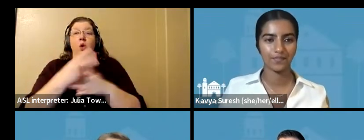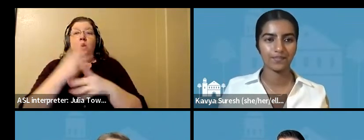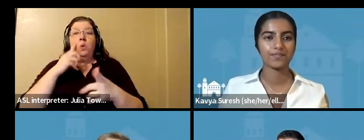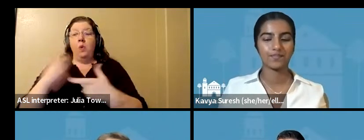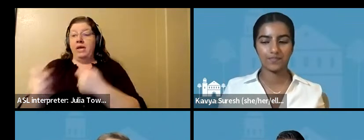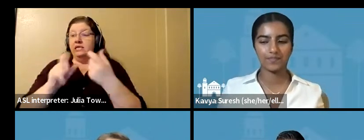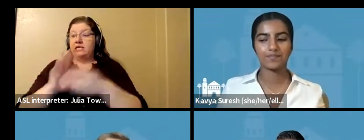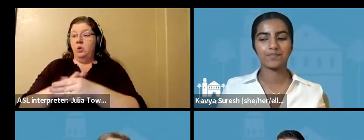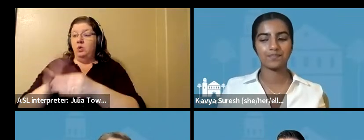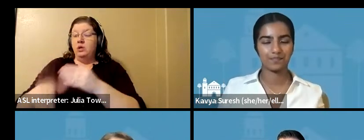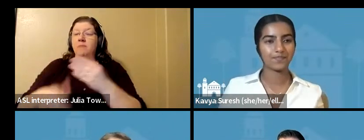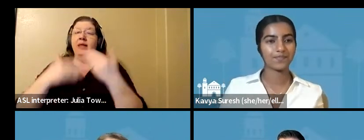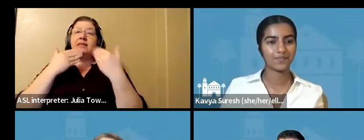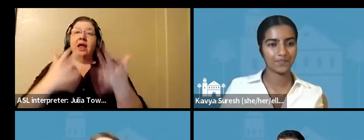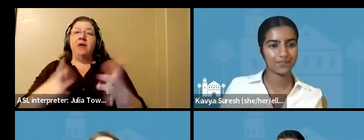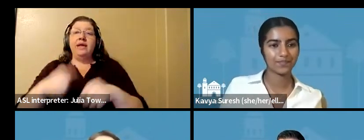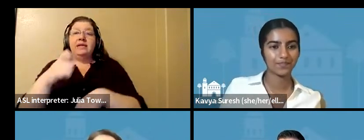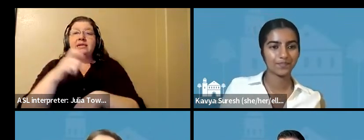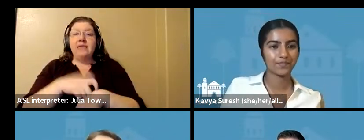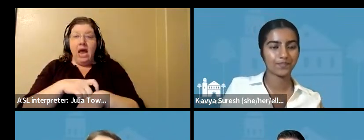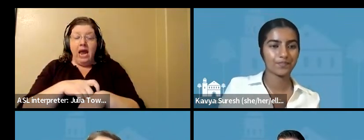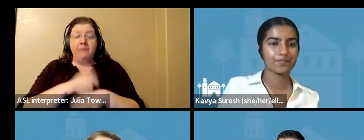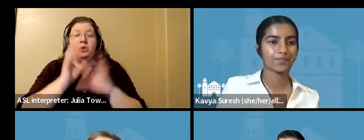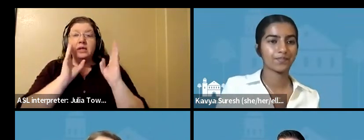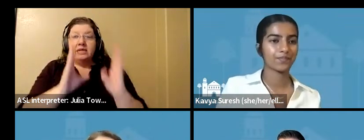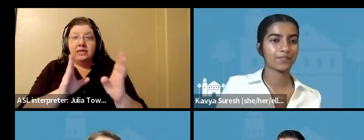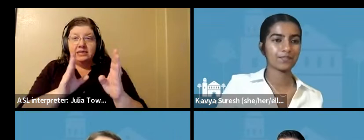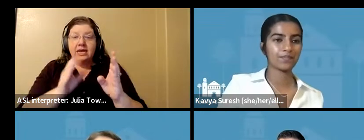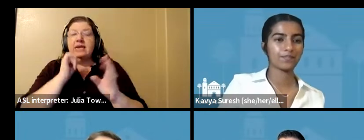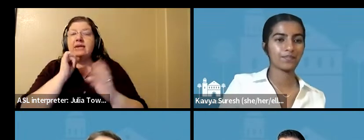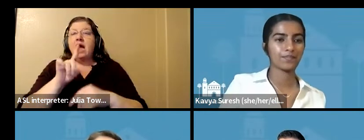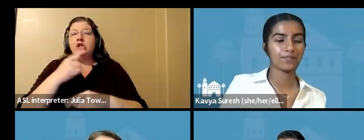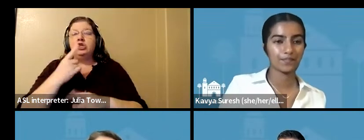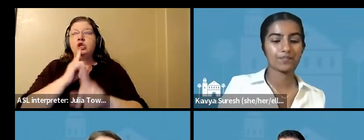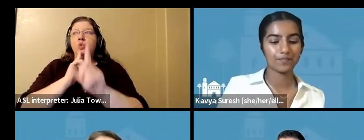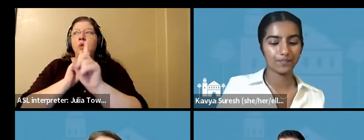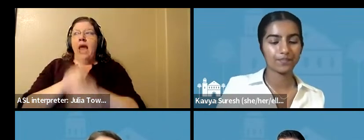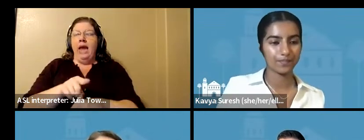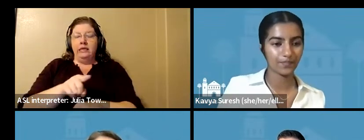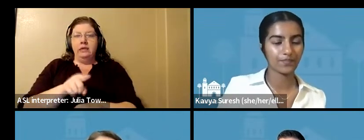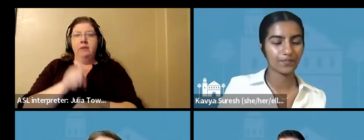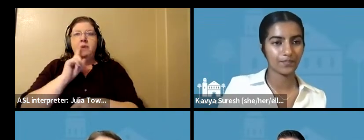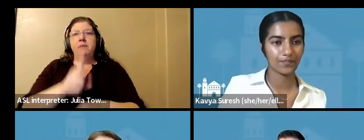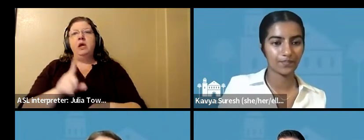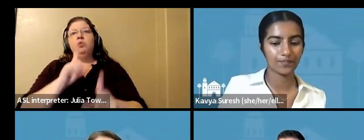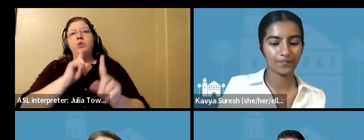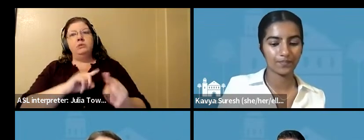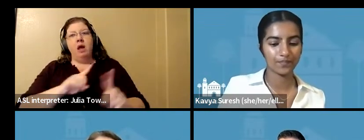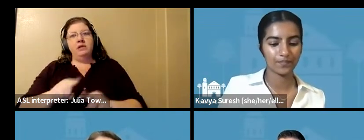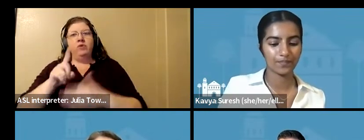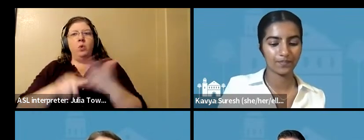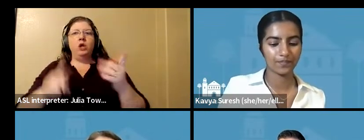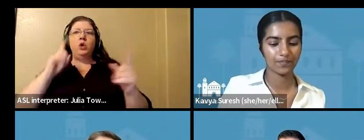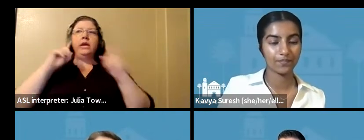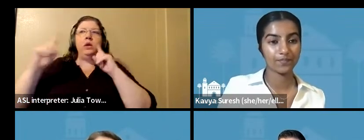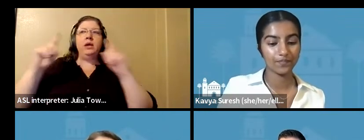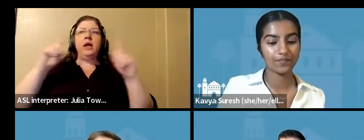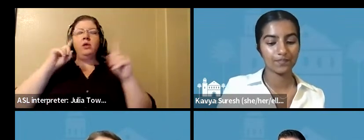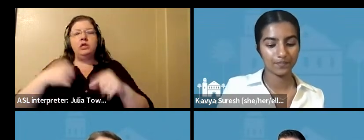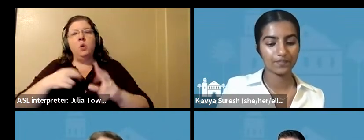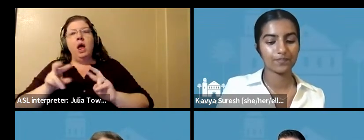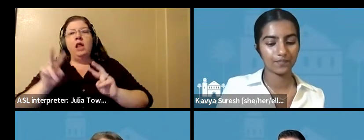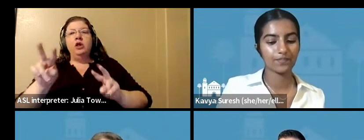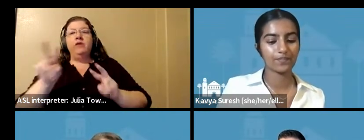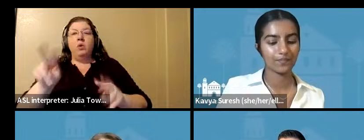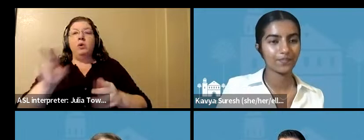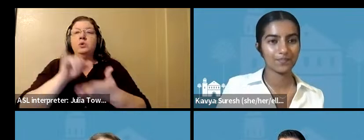time, the necessary time to listen and to really not just react to, but really be responsive to what you're hearing out there. So I too look forward to